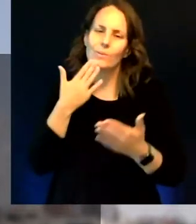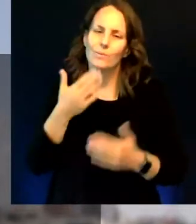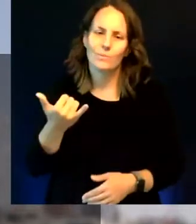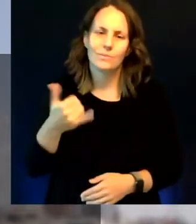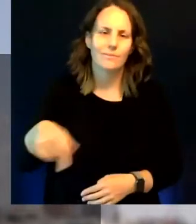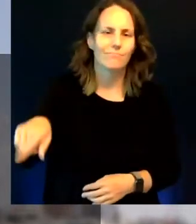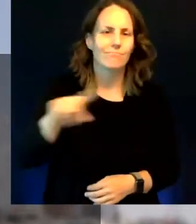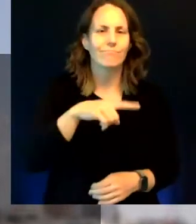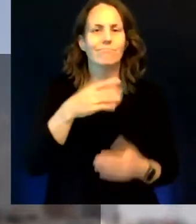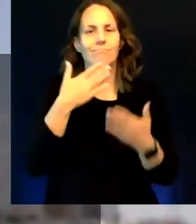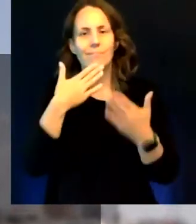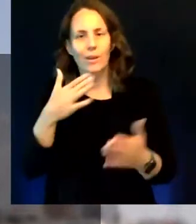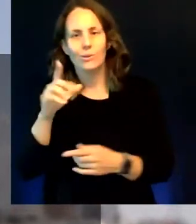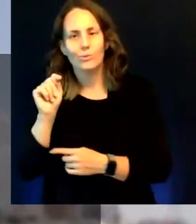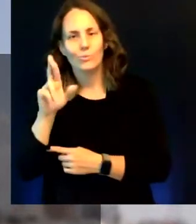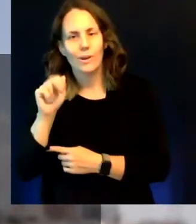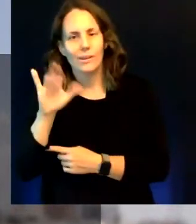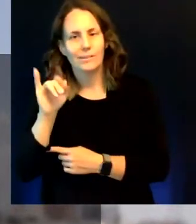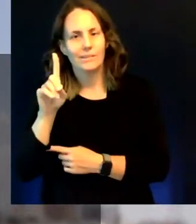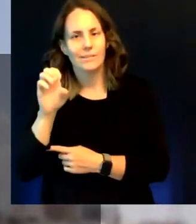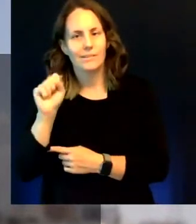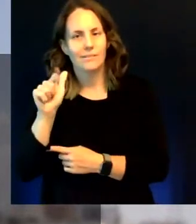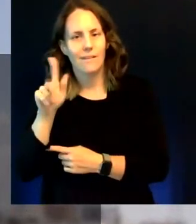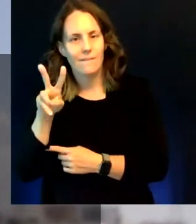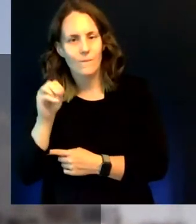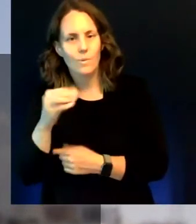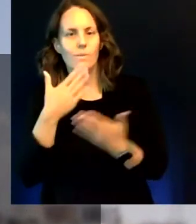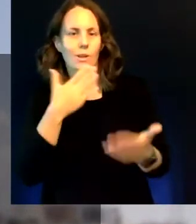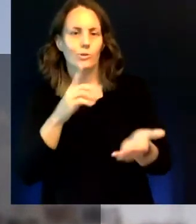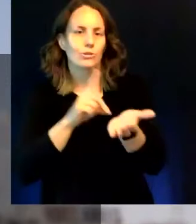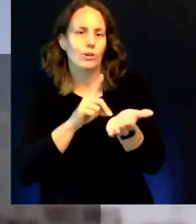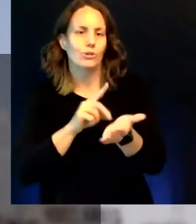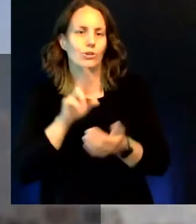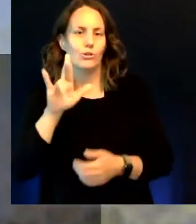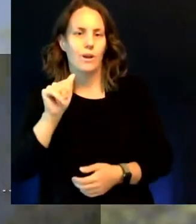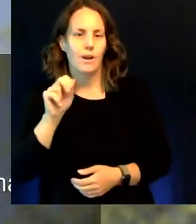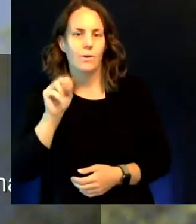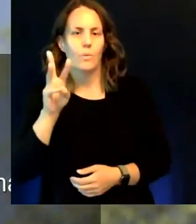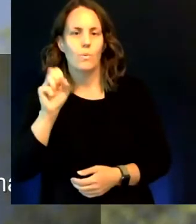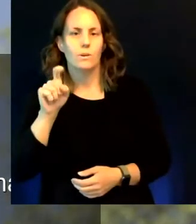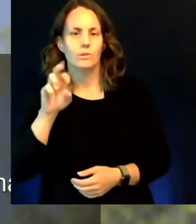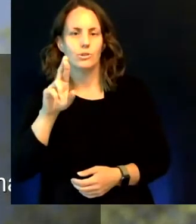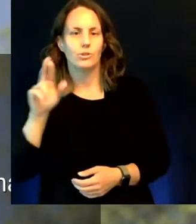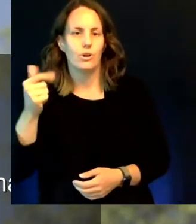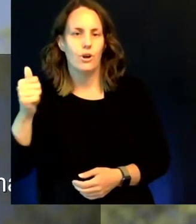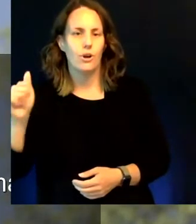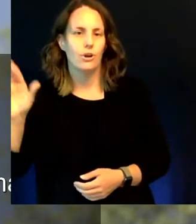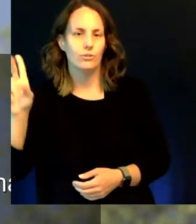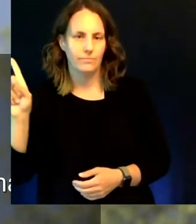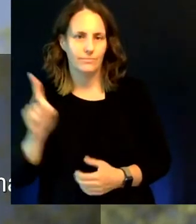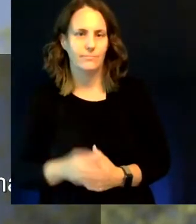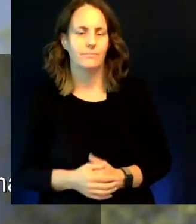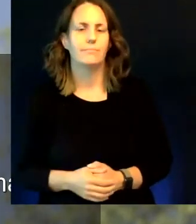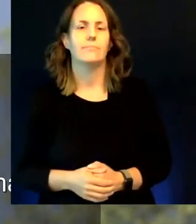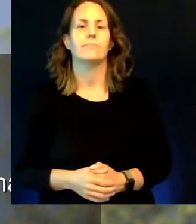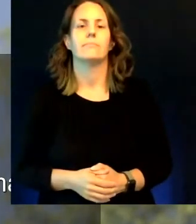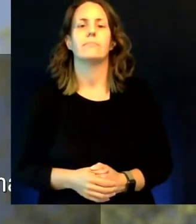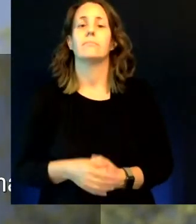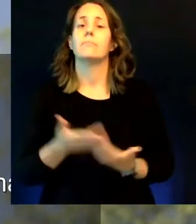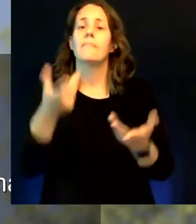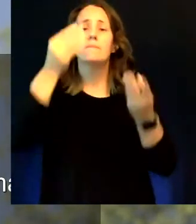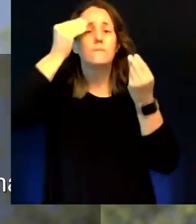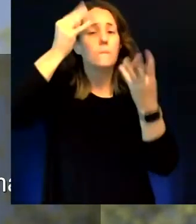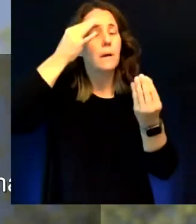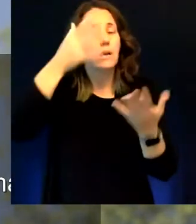Communicable Diseases. Please continue to monitor the DHS COVID-19 web pages for data and guidance. Additional information can be found